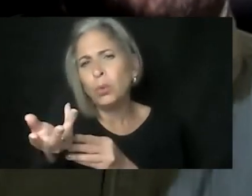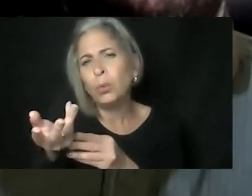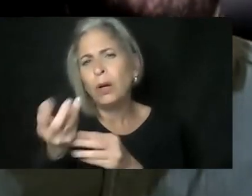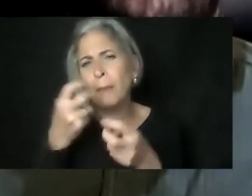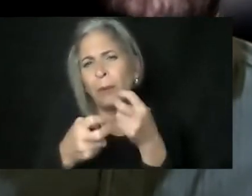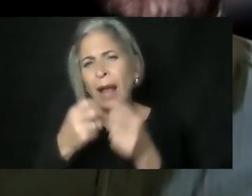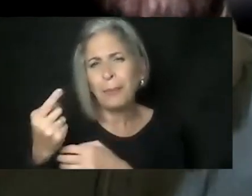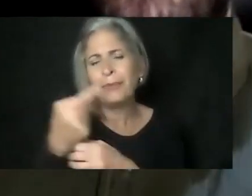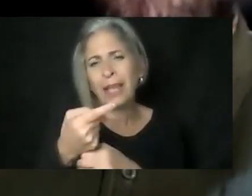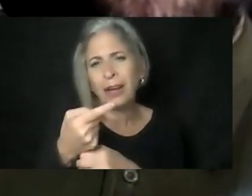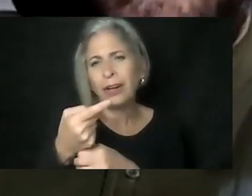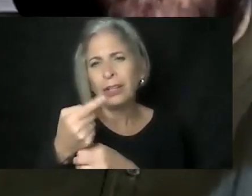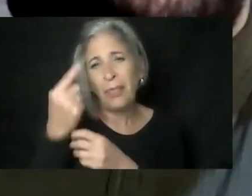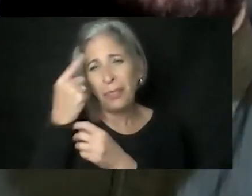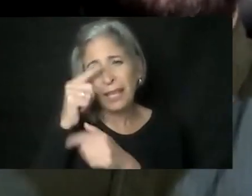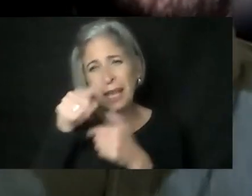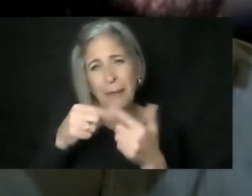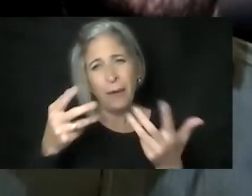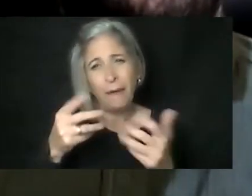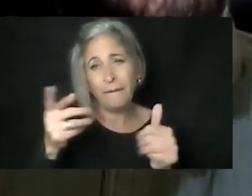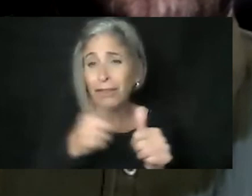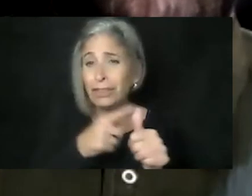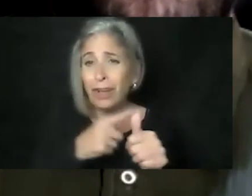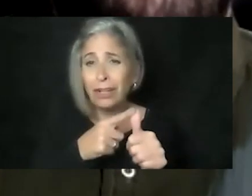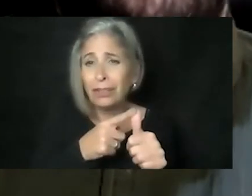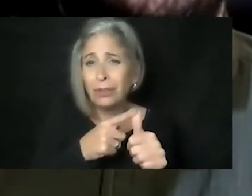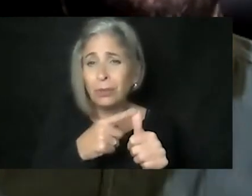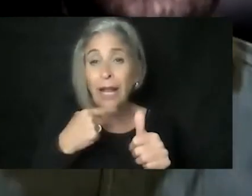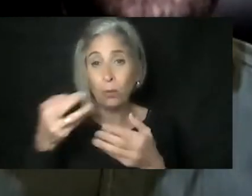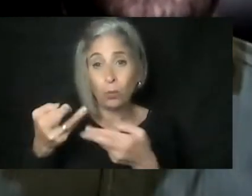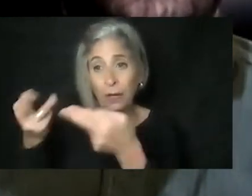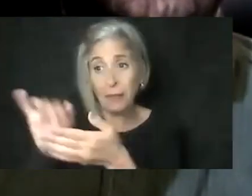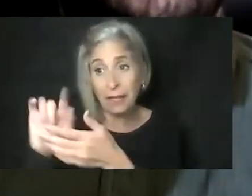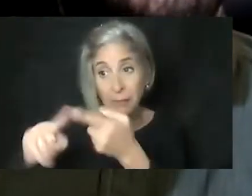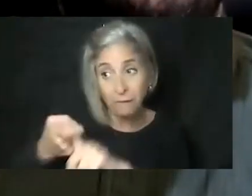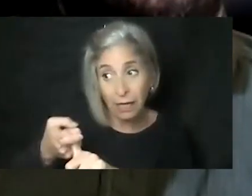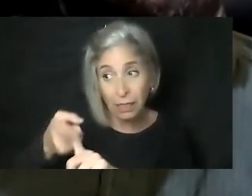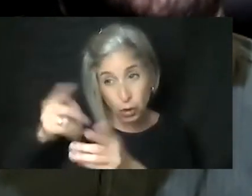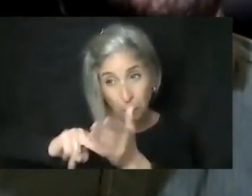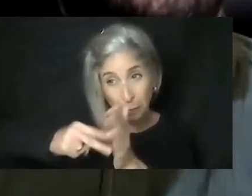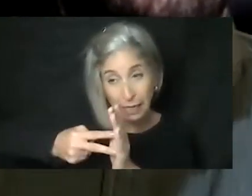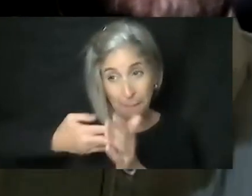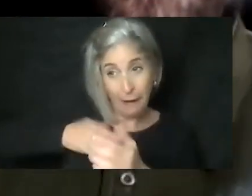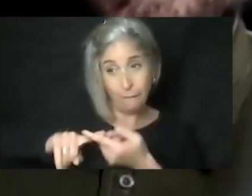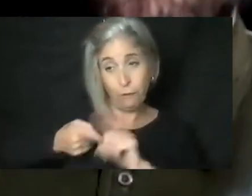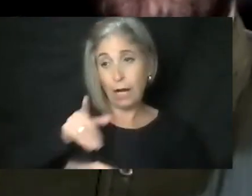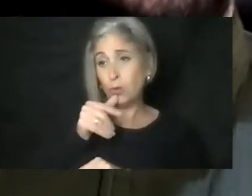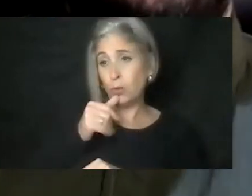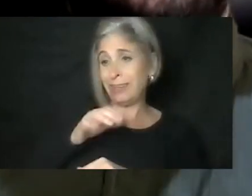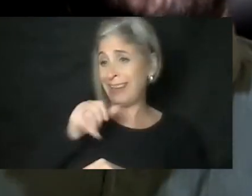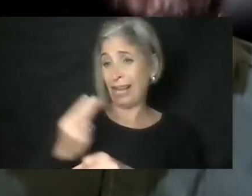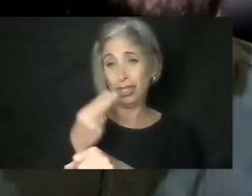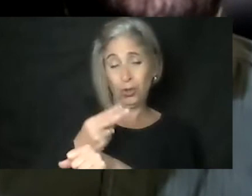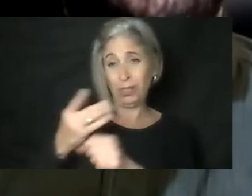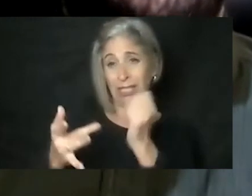problems there and a few things to consider. Like, first of all, when you say would I recommend it to my friend, do you mean my friend who does not use any